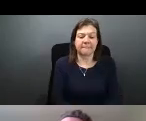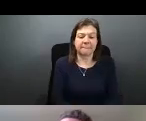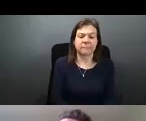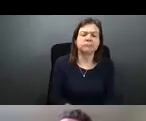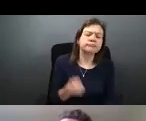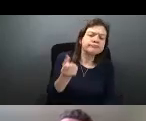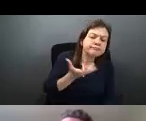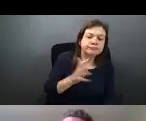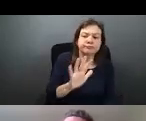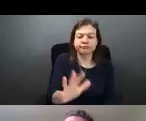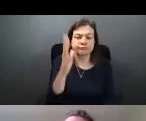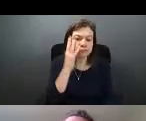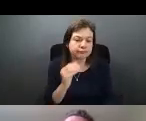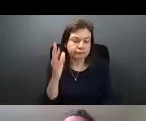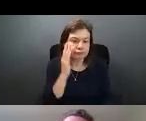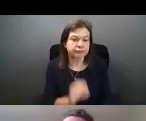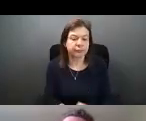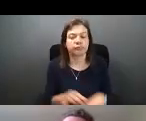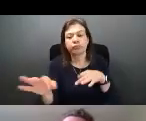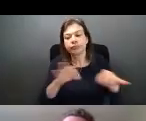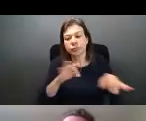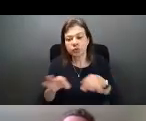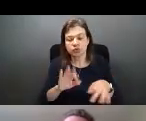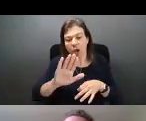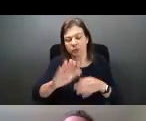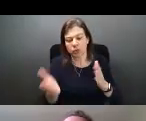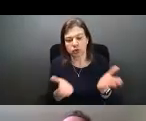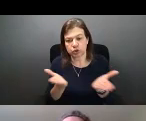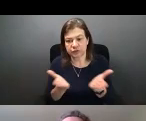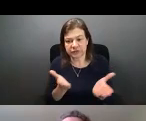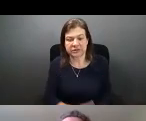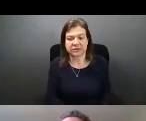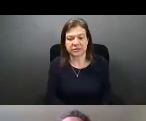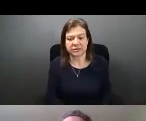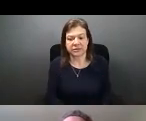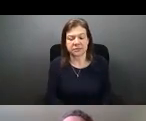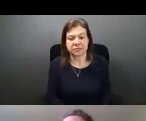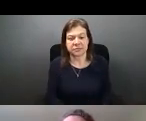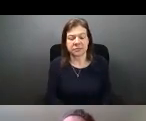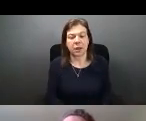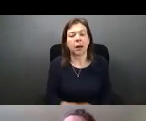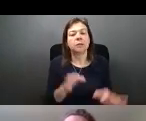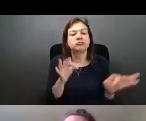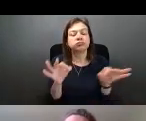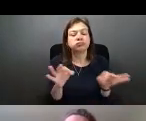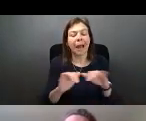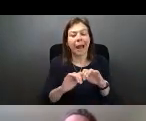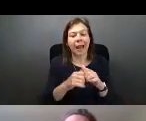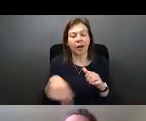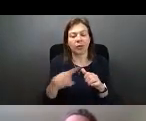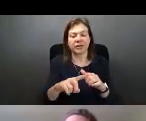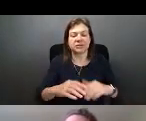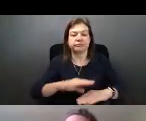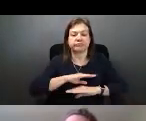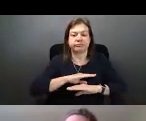about your experience, describe your services, and explain how these will meet VSA